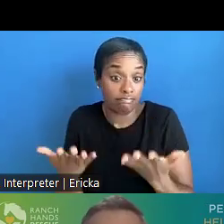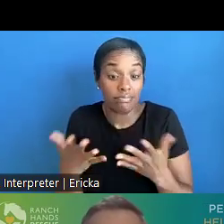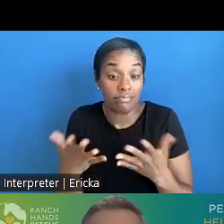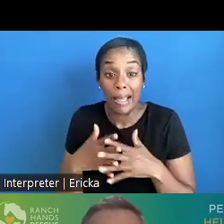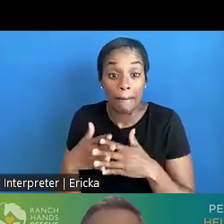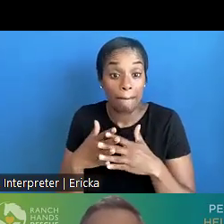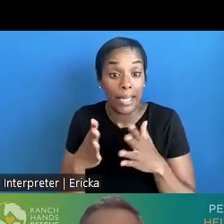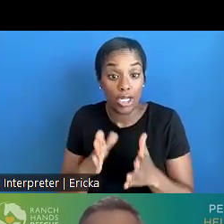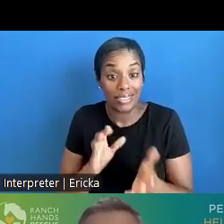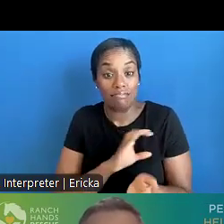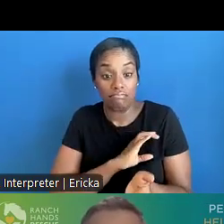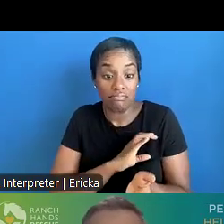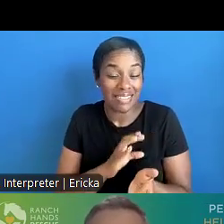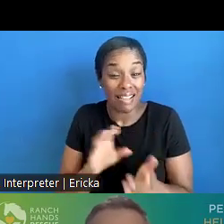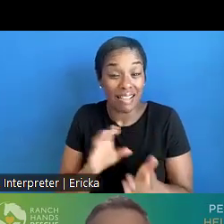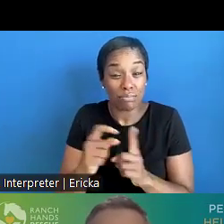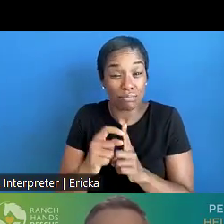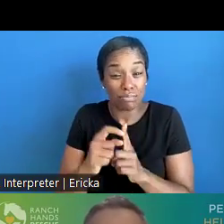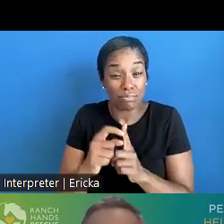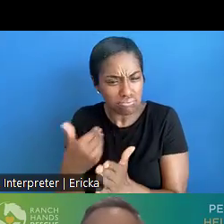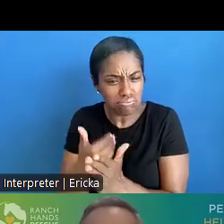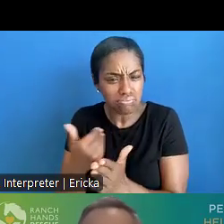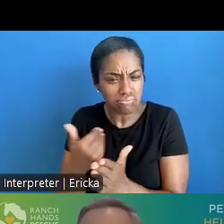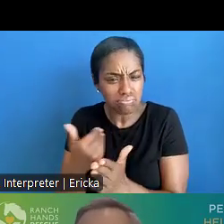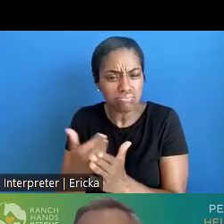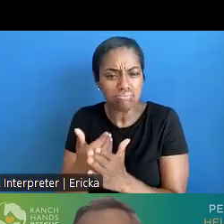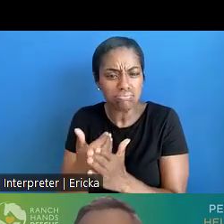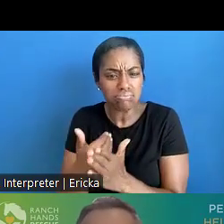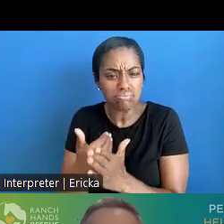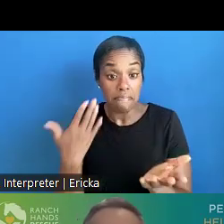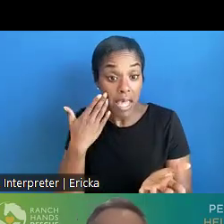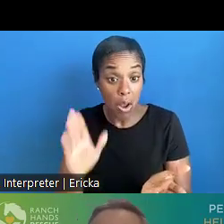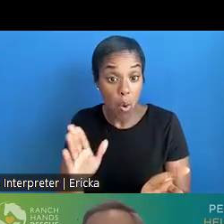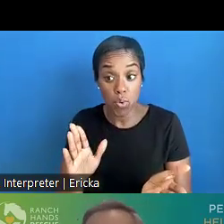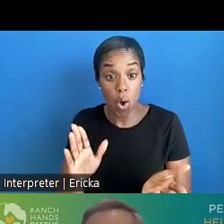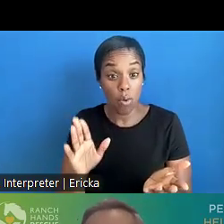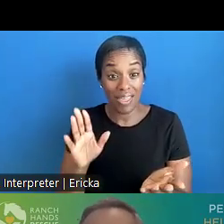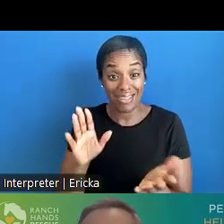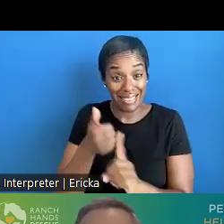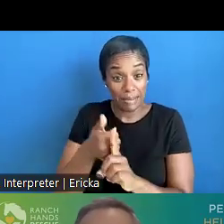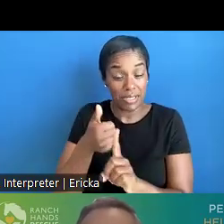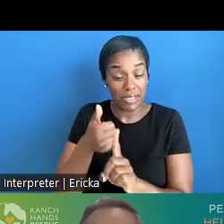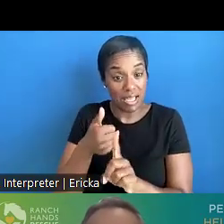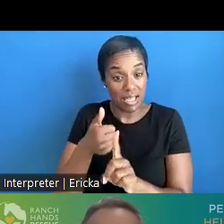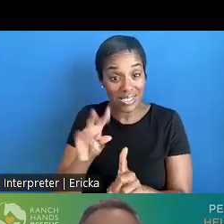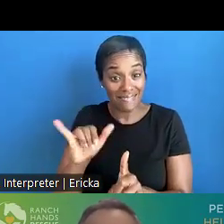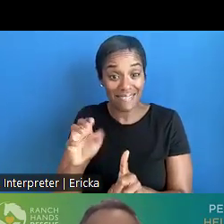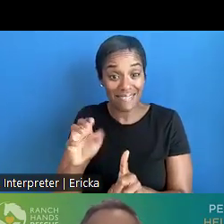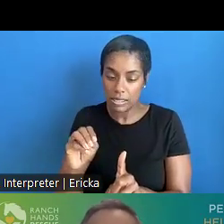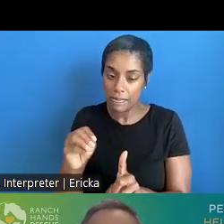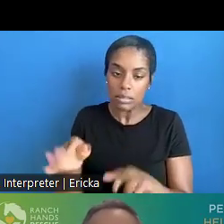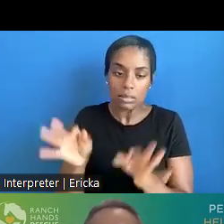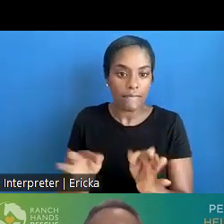necessarily understand what qualifies or that they even are or were a victim. And this is doubly true for males because